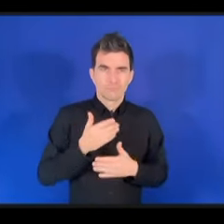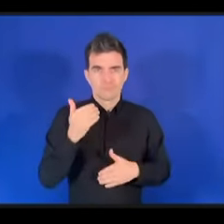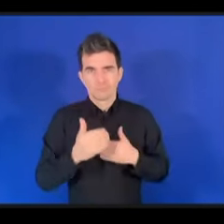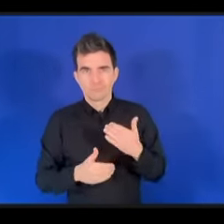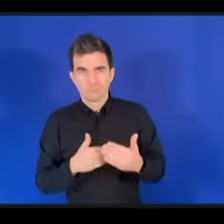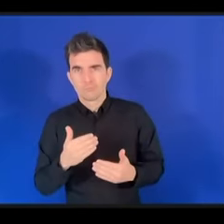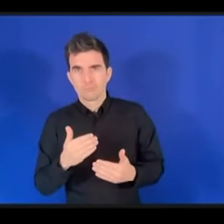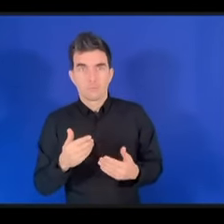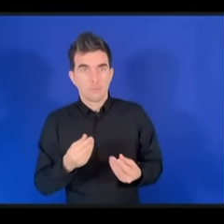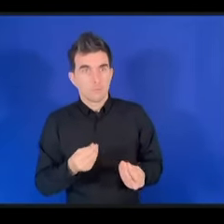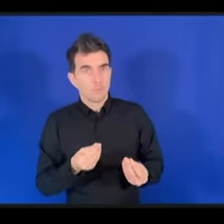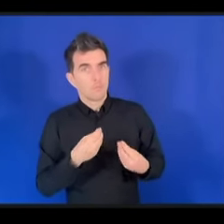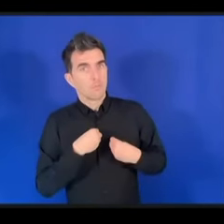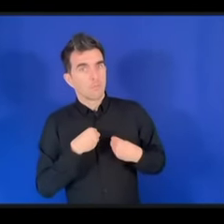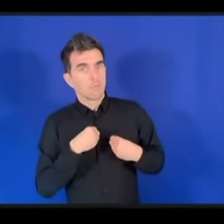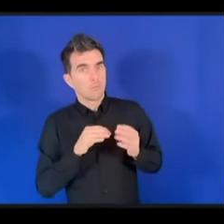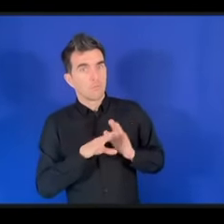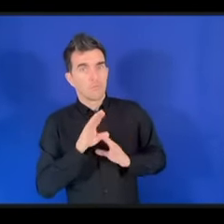I hope